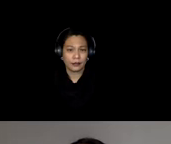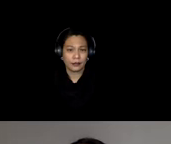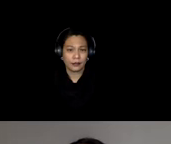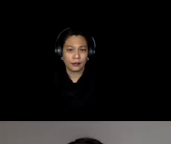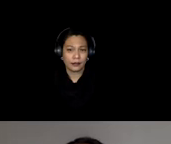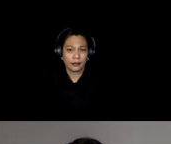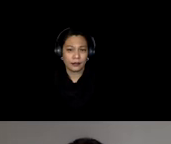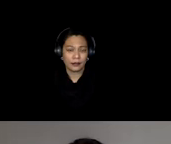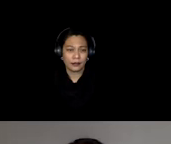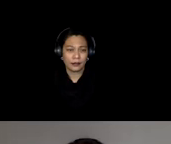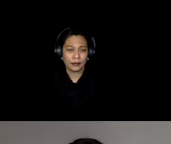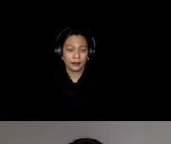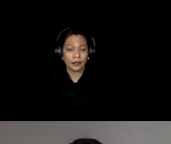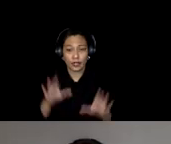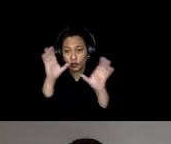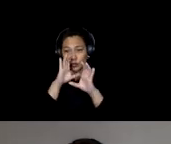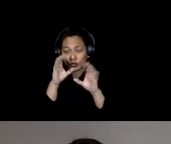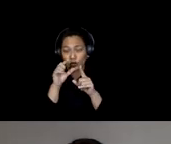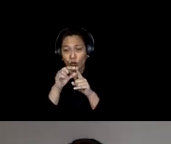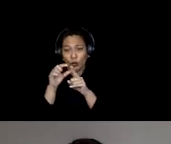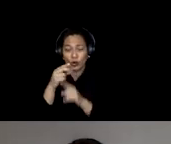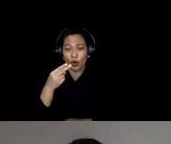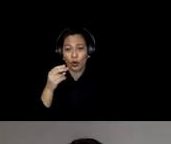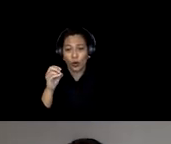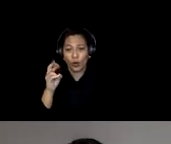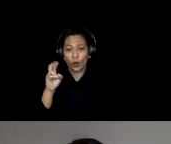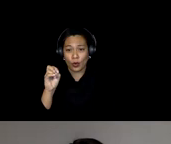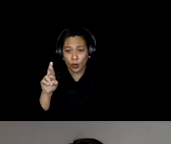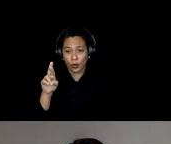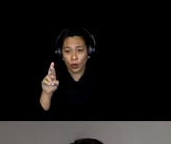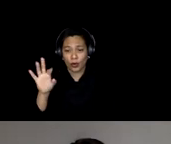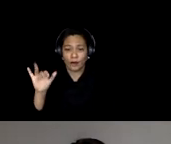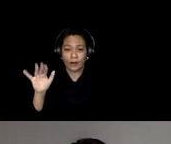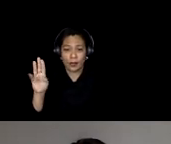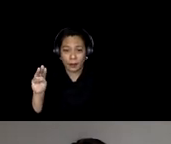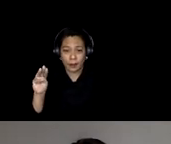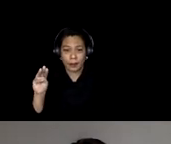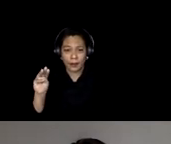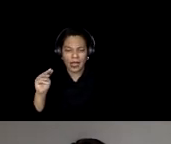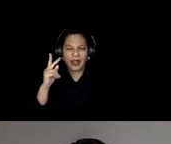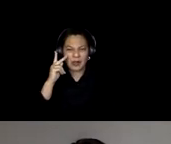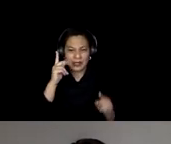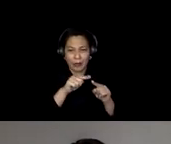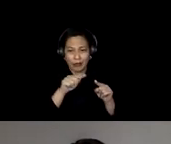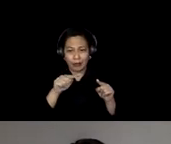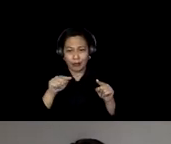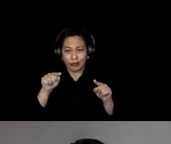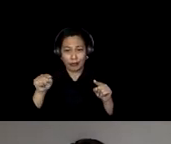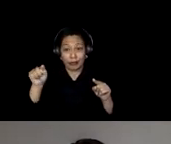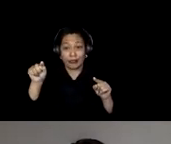You can search up horror film. And I've pointed this out before, but the trend you can really see here, because you can see how